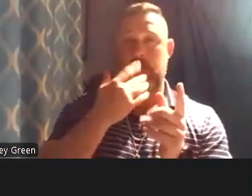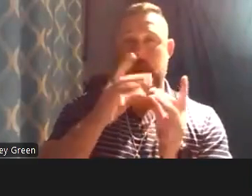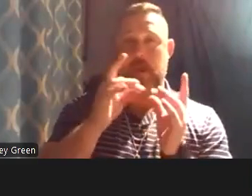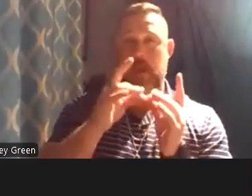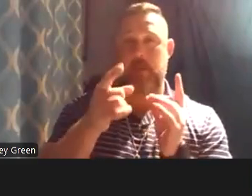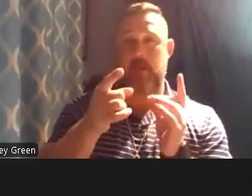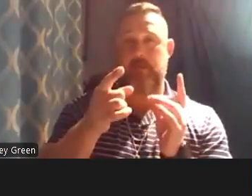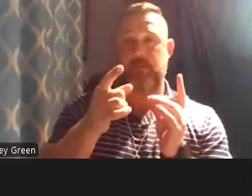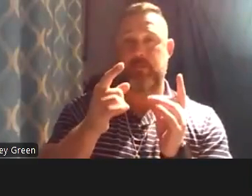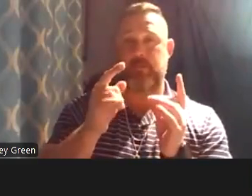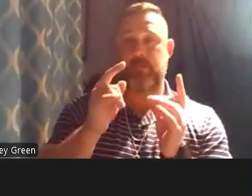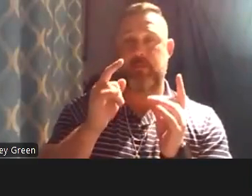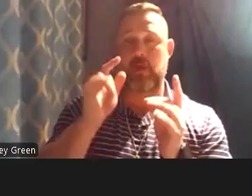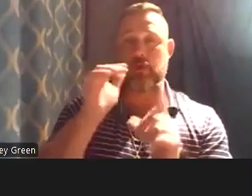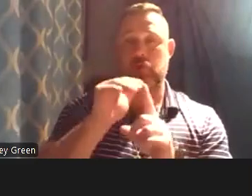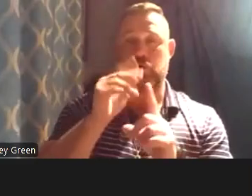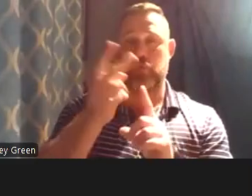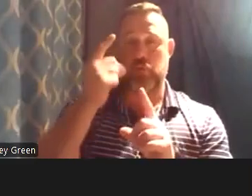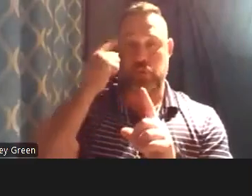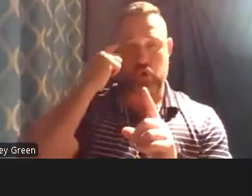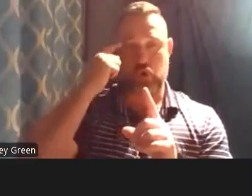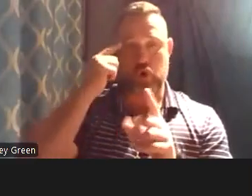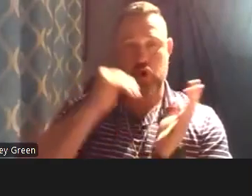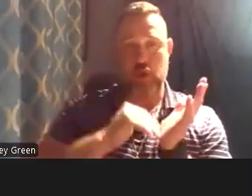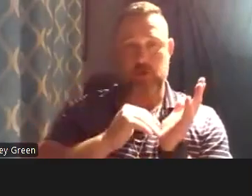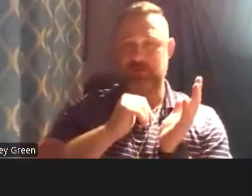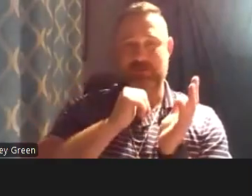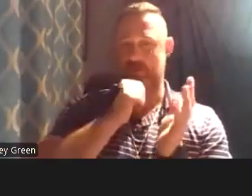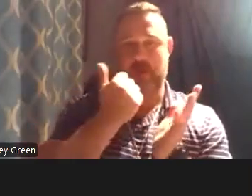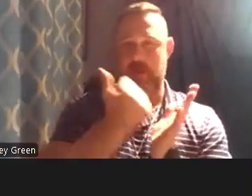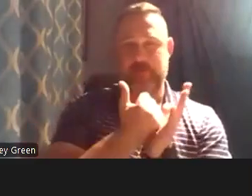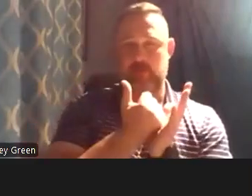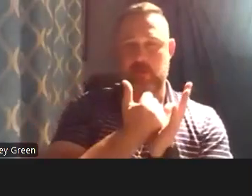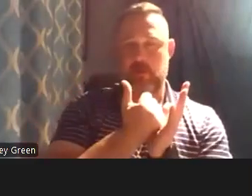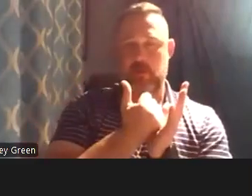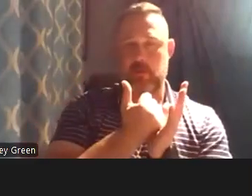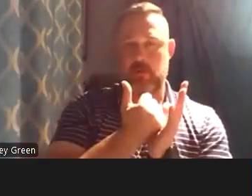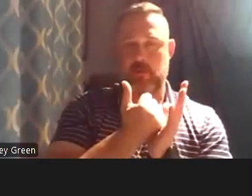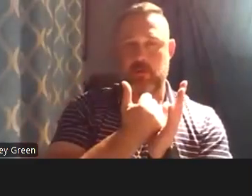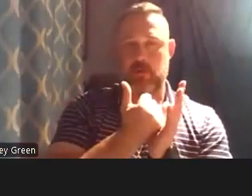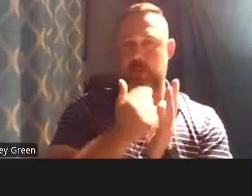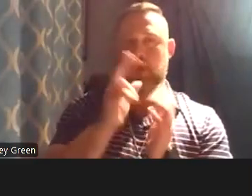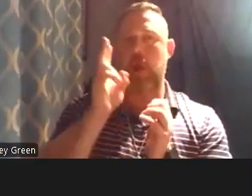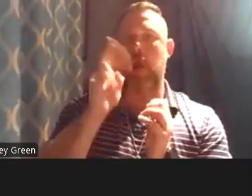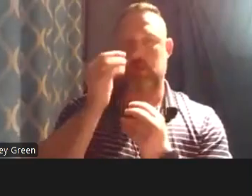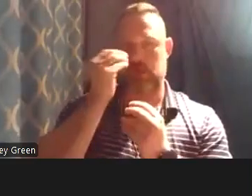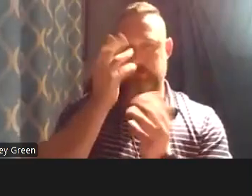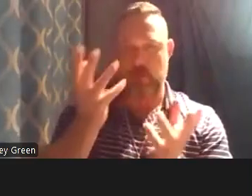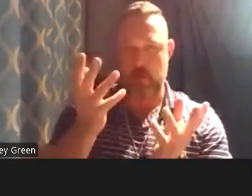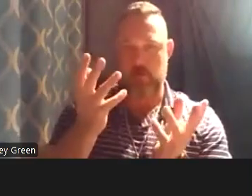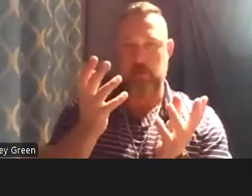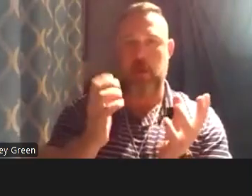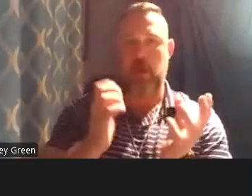2 neurologists and that they were not the least bit helpful, right? They were completely uninformed,